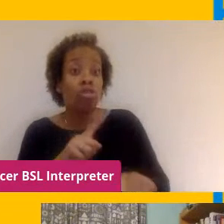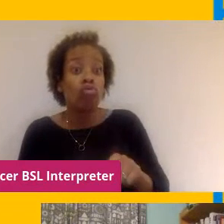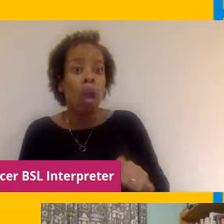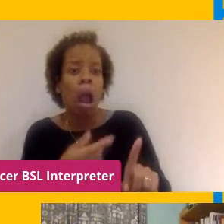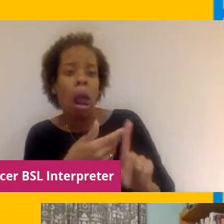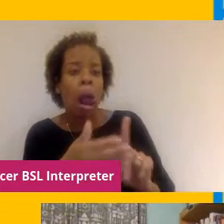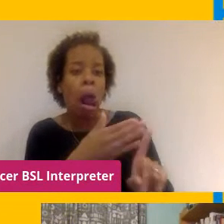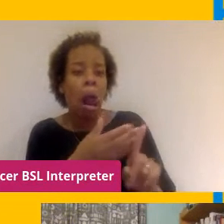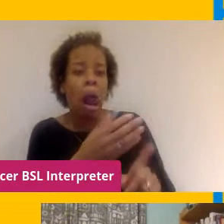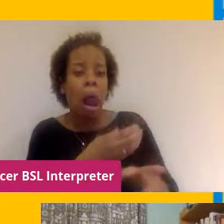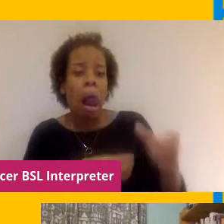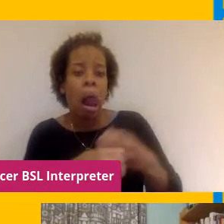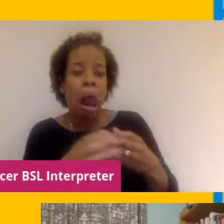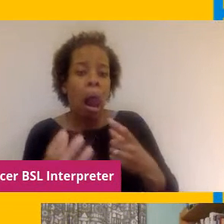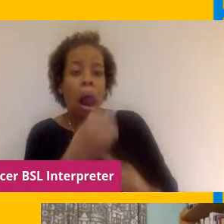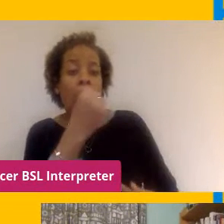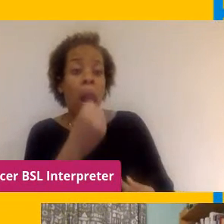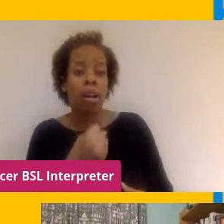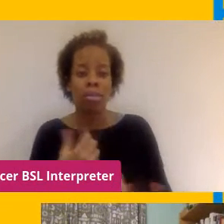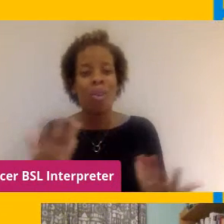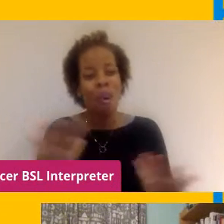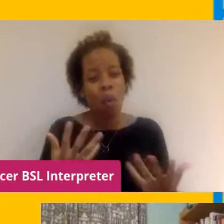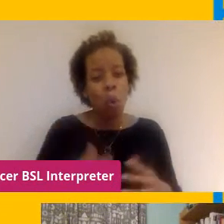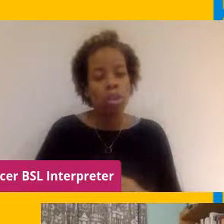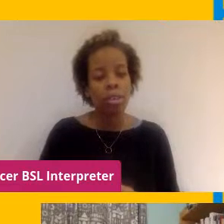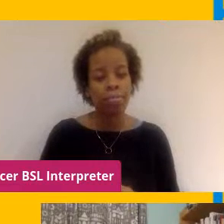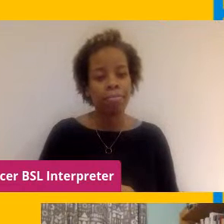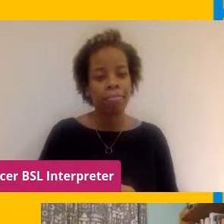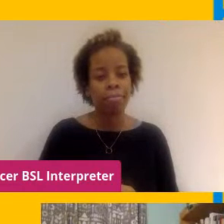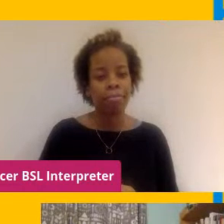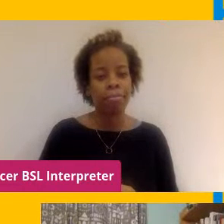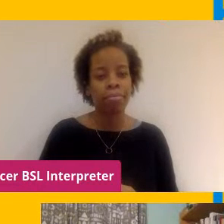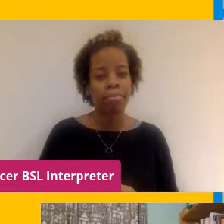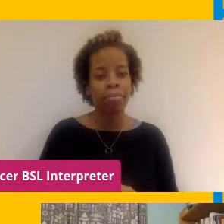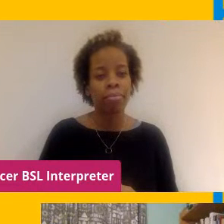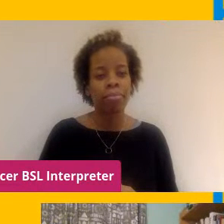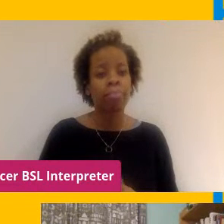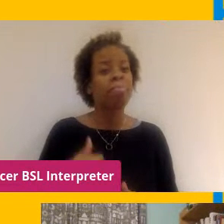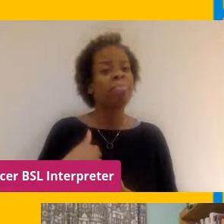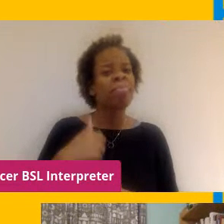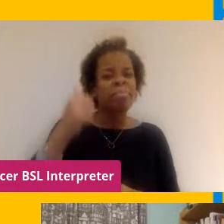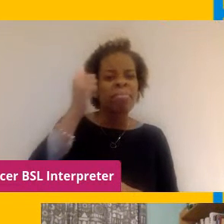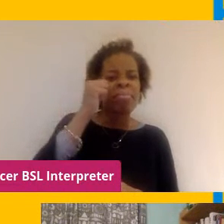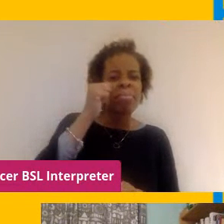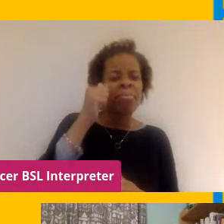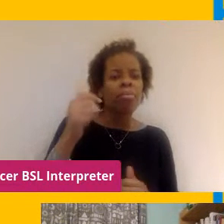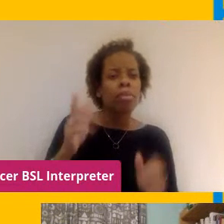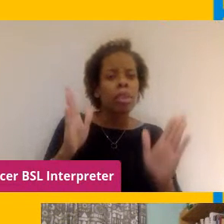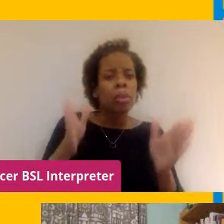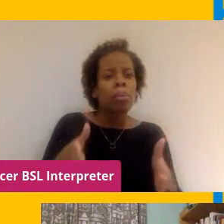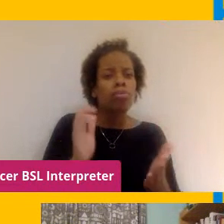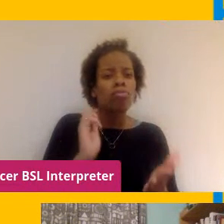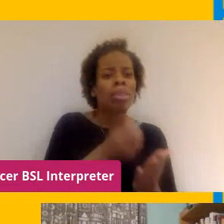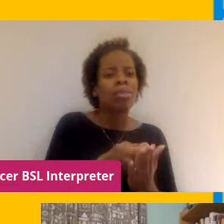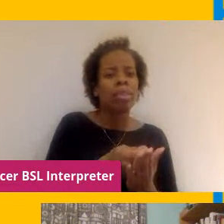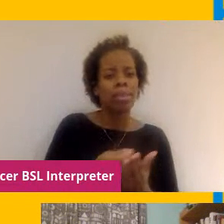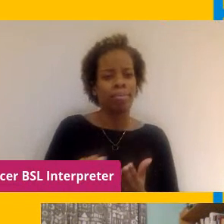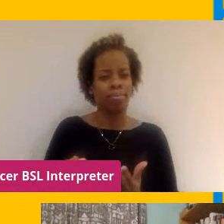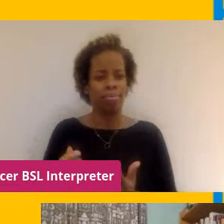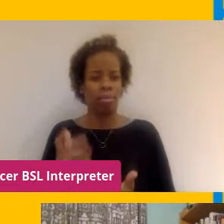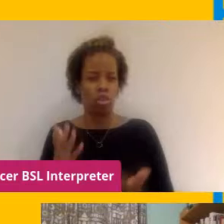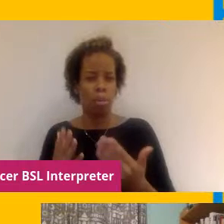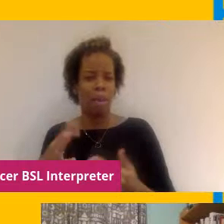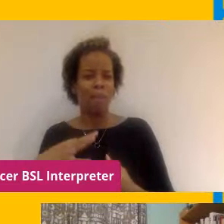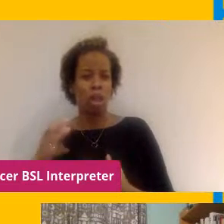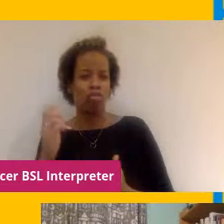I understand in this specific question, they're talking about VR not being worth as much as compulsory redundancy, which is one of the reasons why the employer is doing it. So